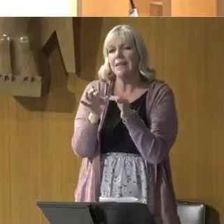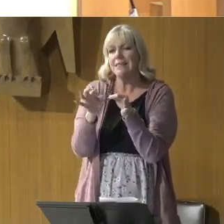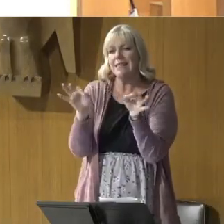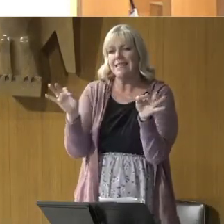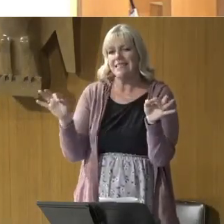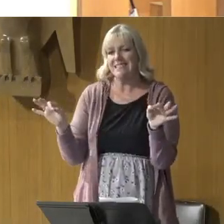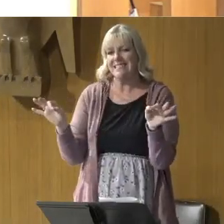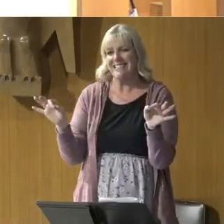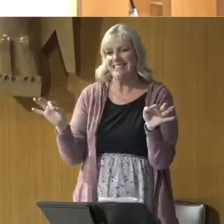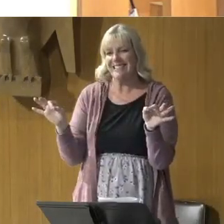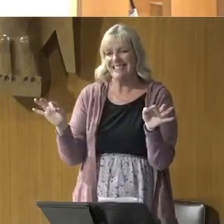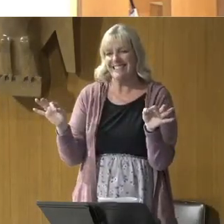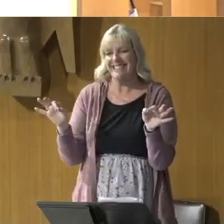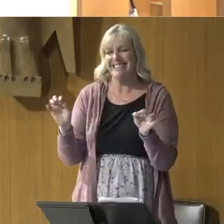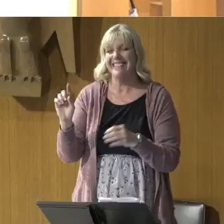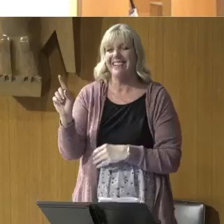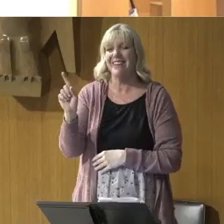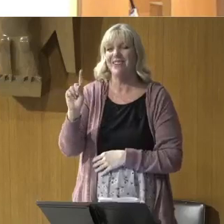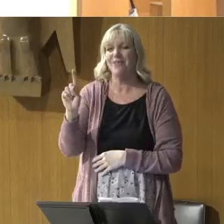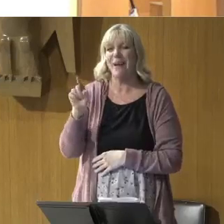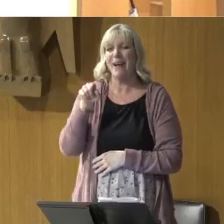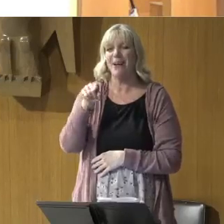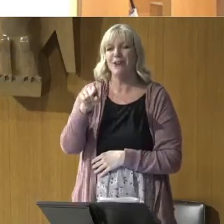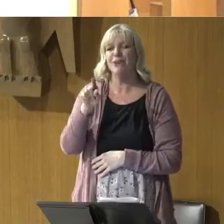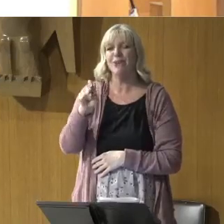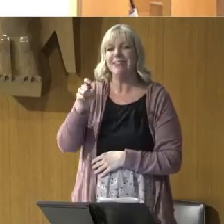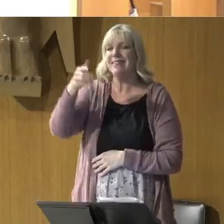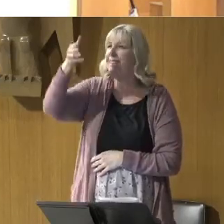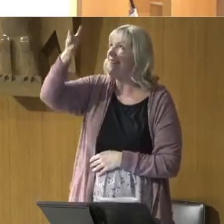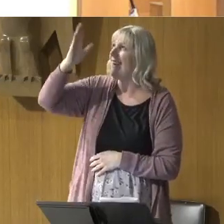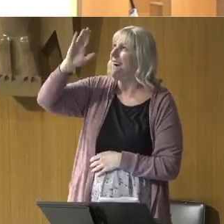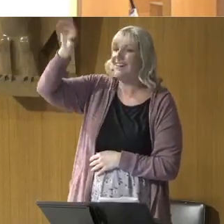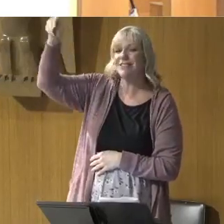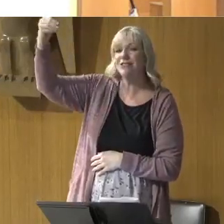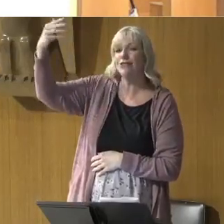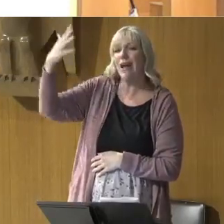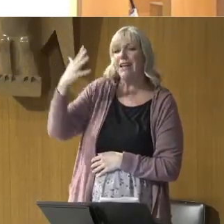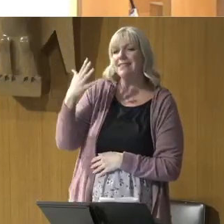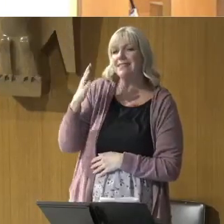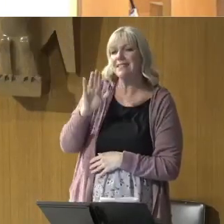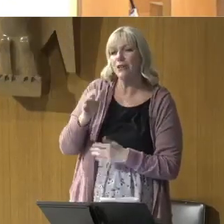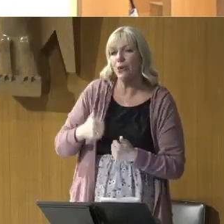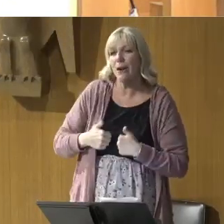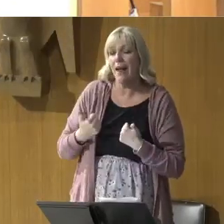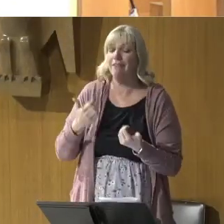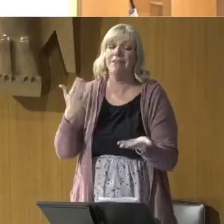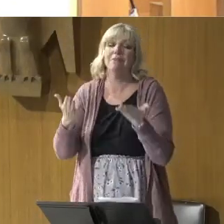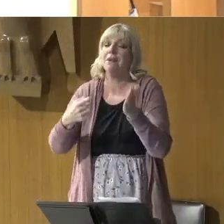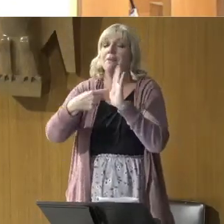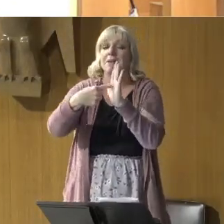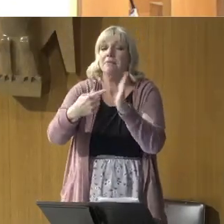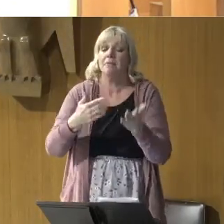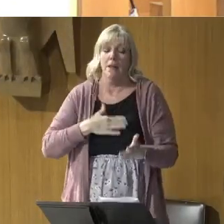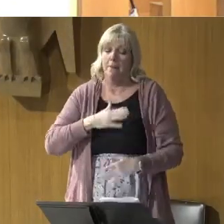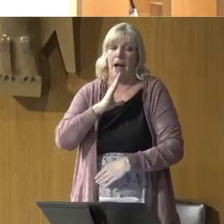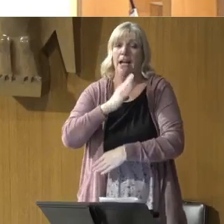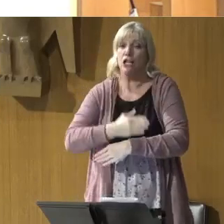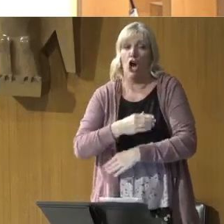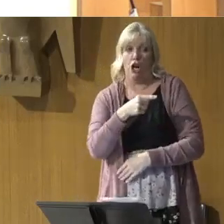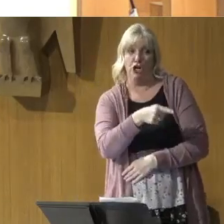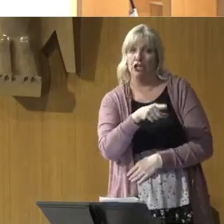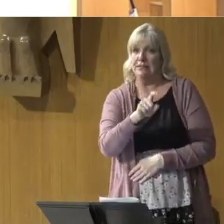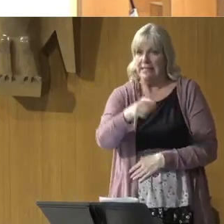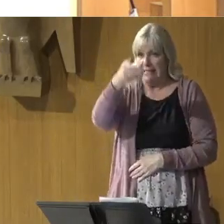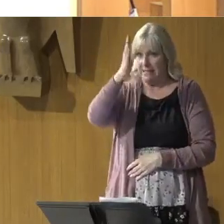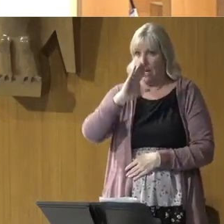of where you need God's grace in your life. So you could say something like this you could say my daughter needs God's